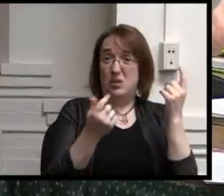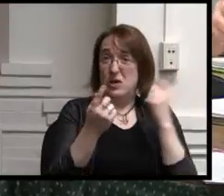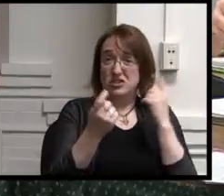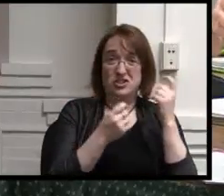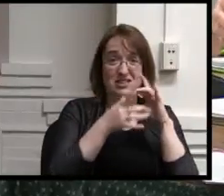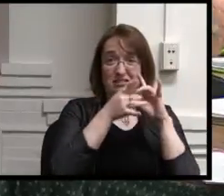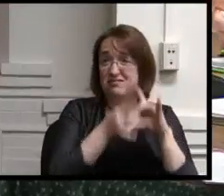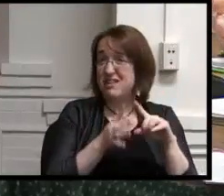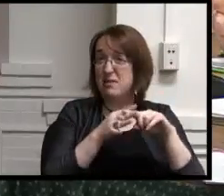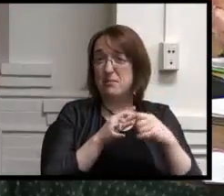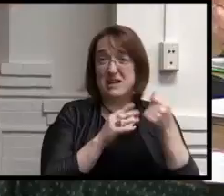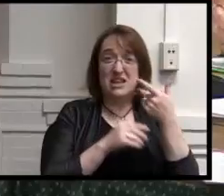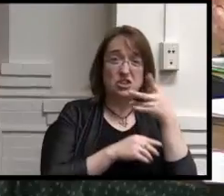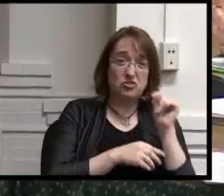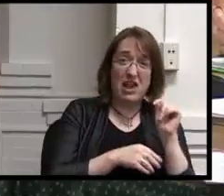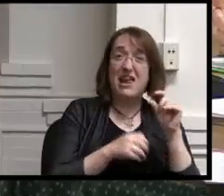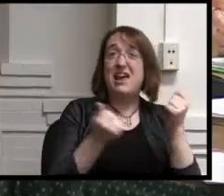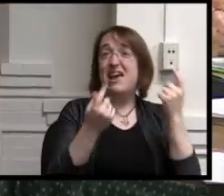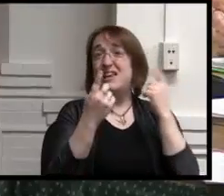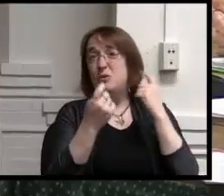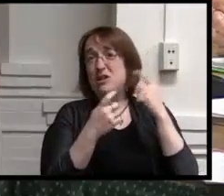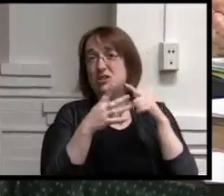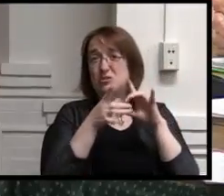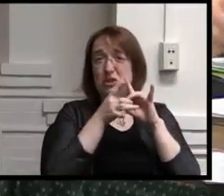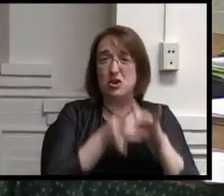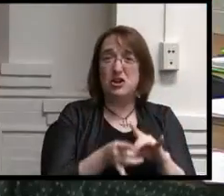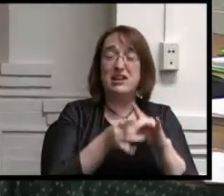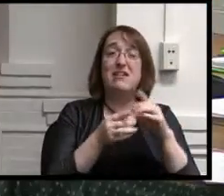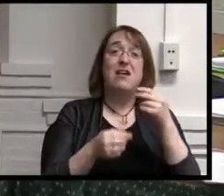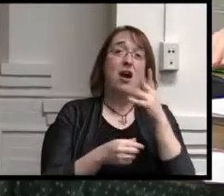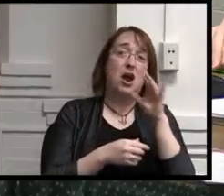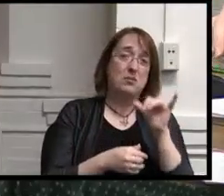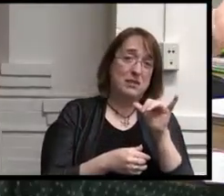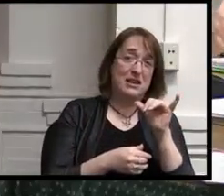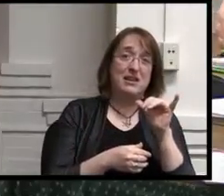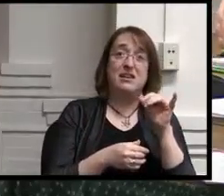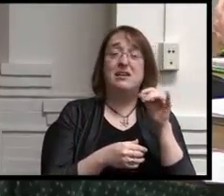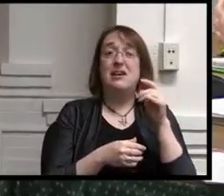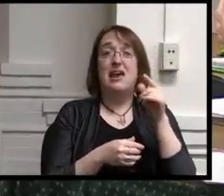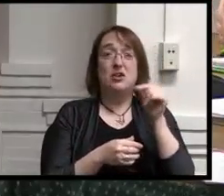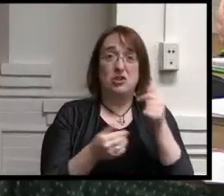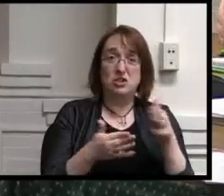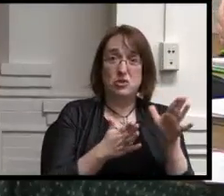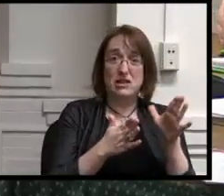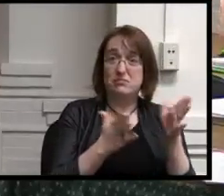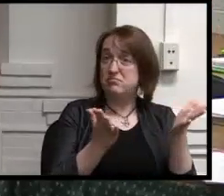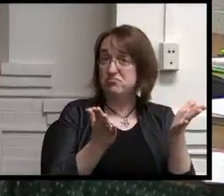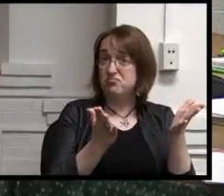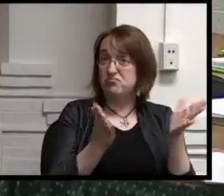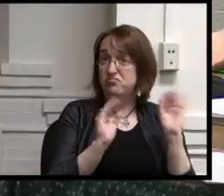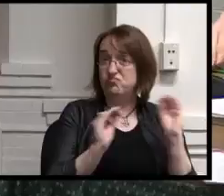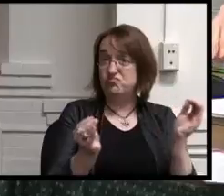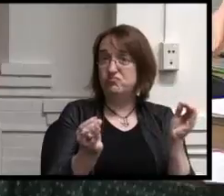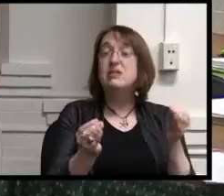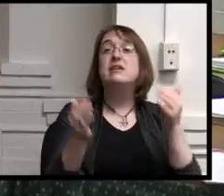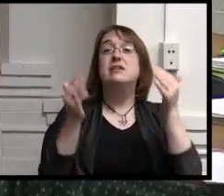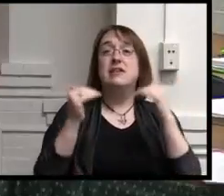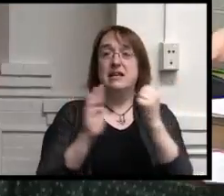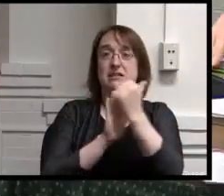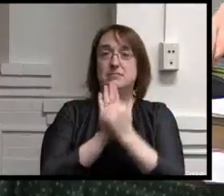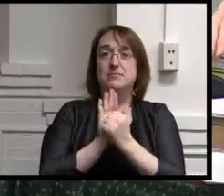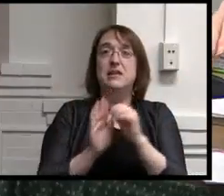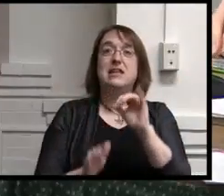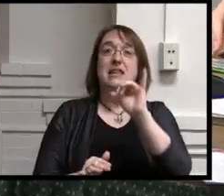to Harmony Green Street retaining wall? Next item on the agenda is the